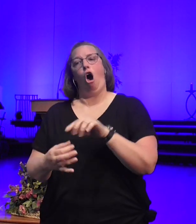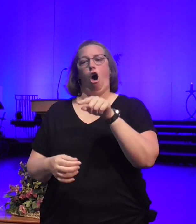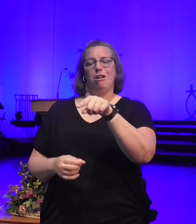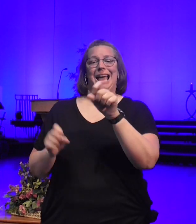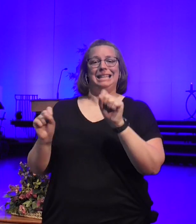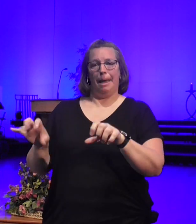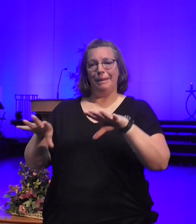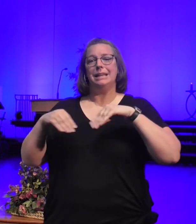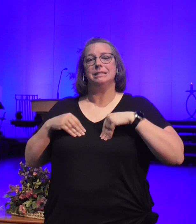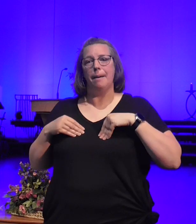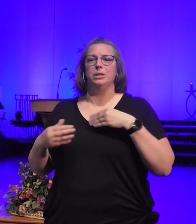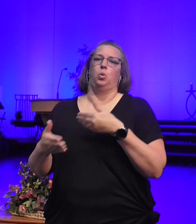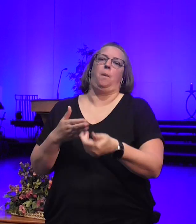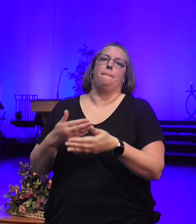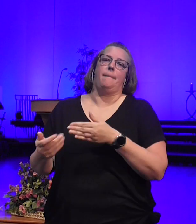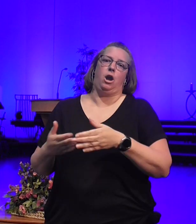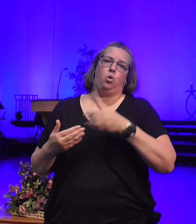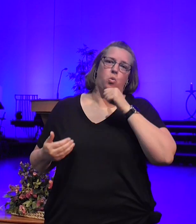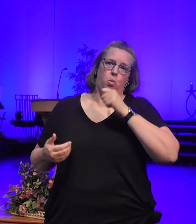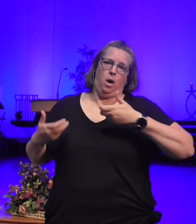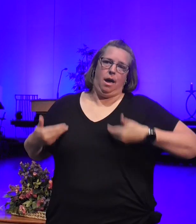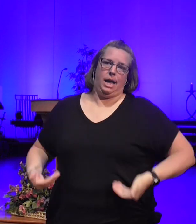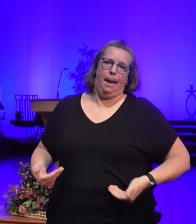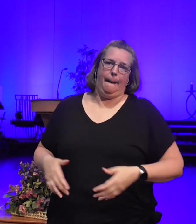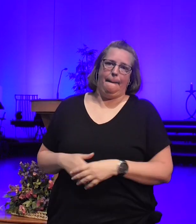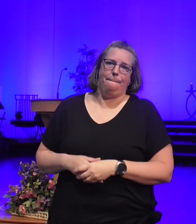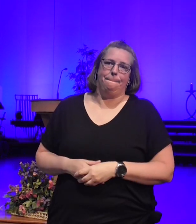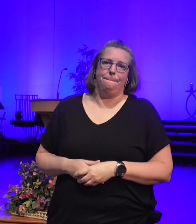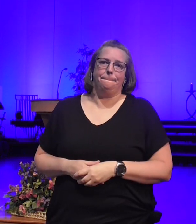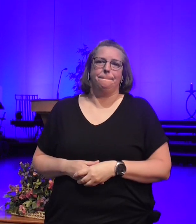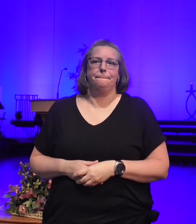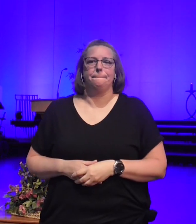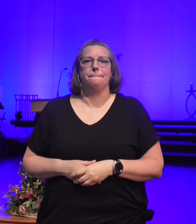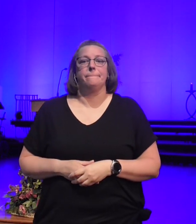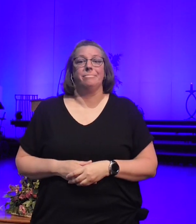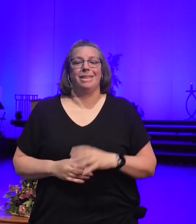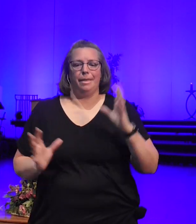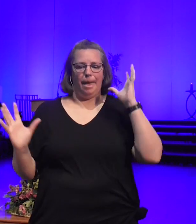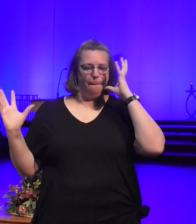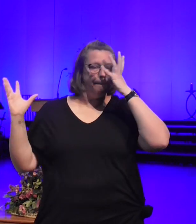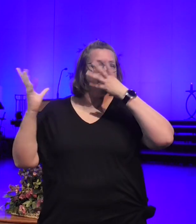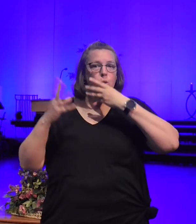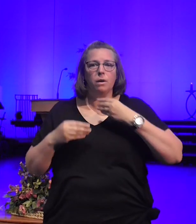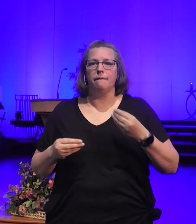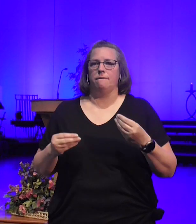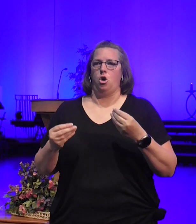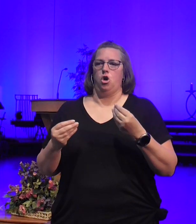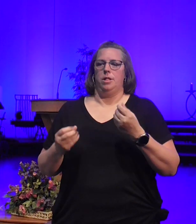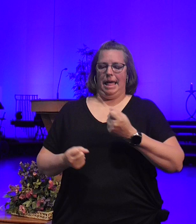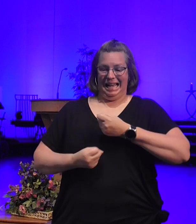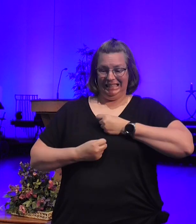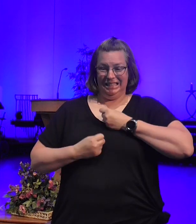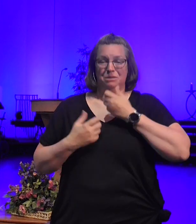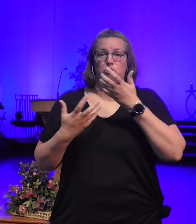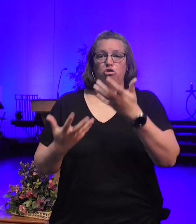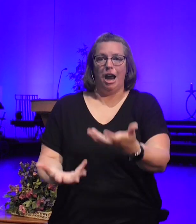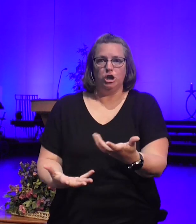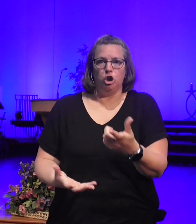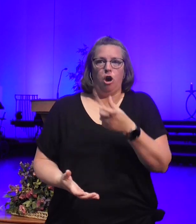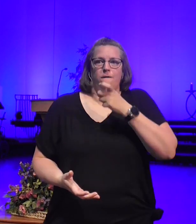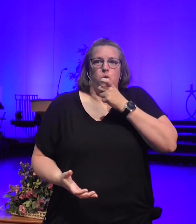be accepted no matter who I am. In that beautiful expression of who I am that wants to give back and share my